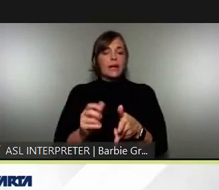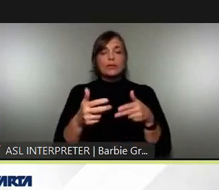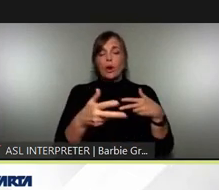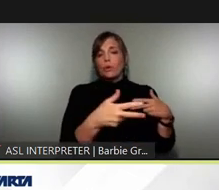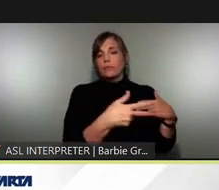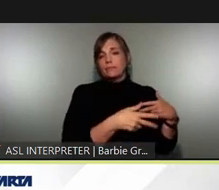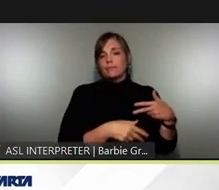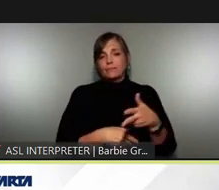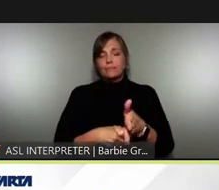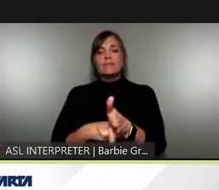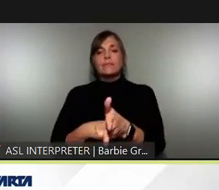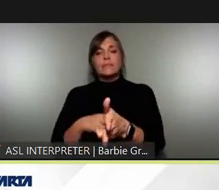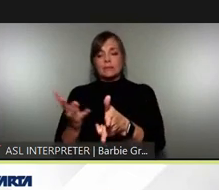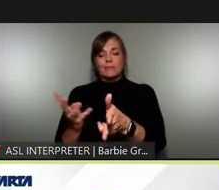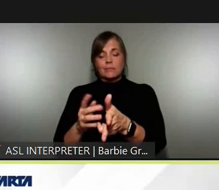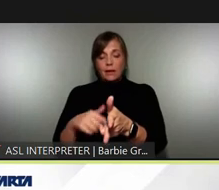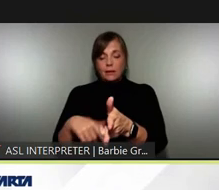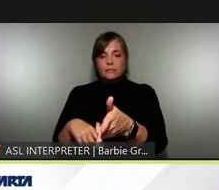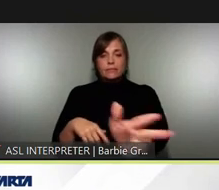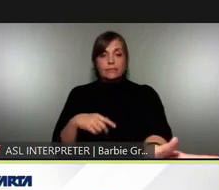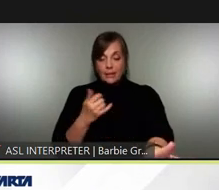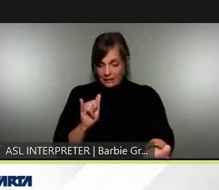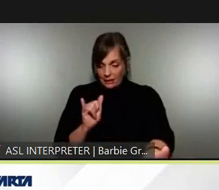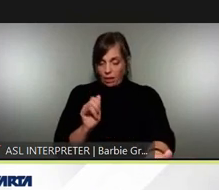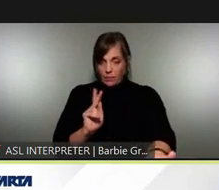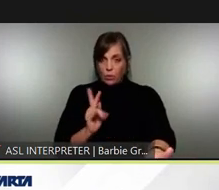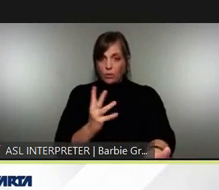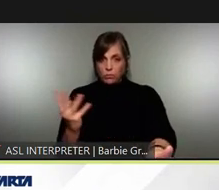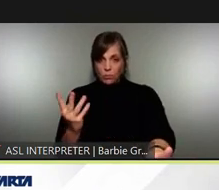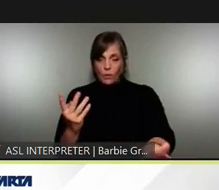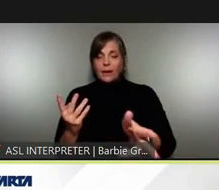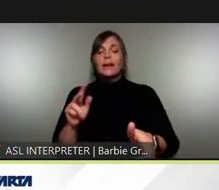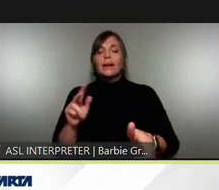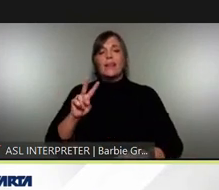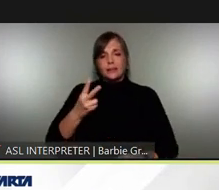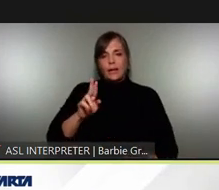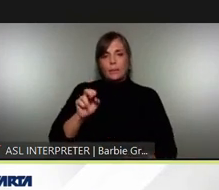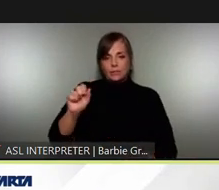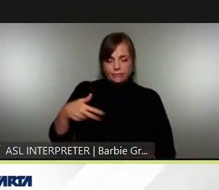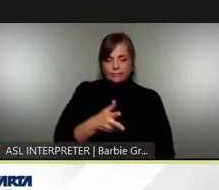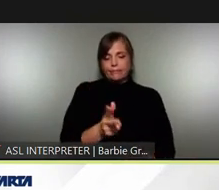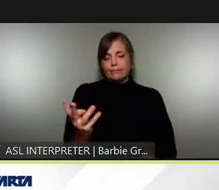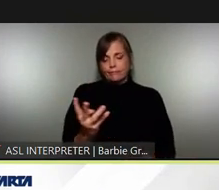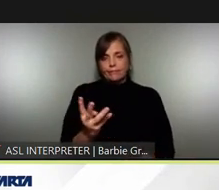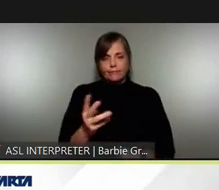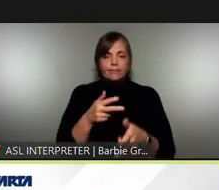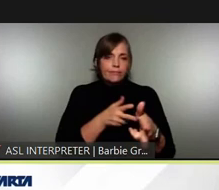well during the pandemic, you know, for these limited operations. But one thing I want to note here is